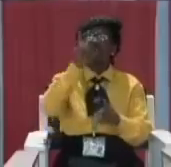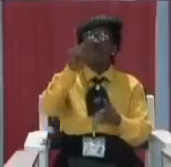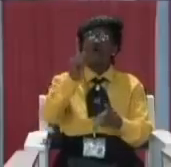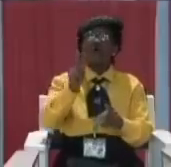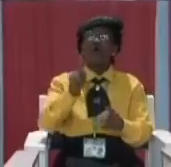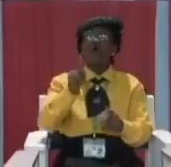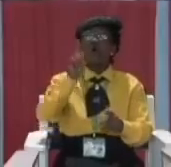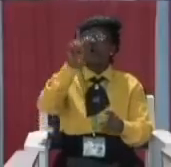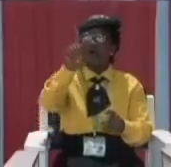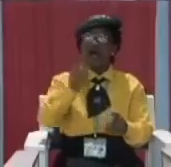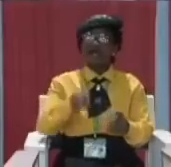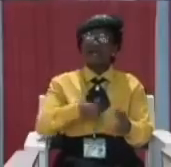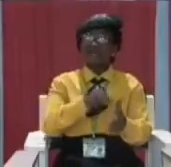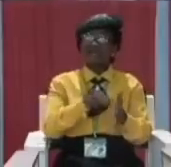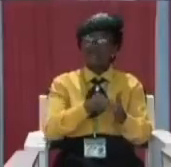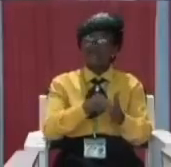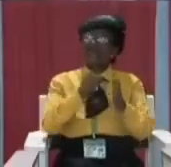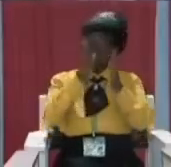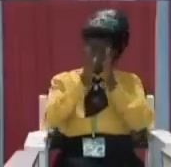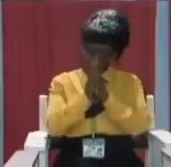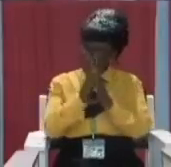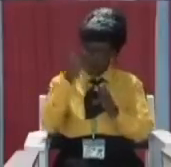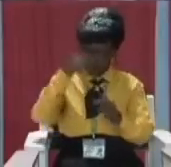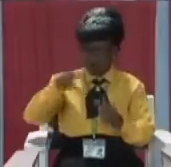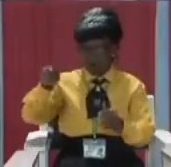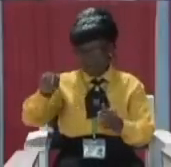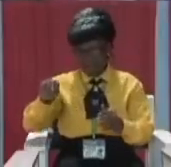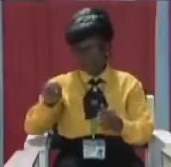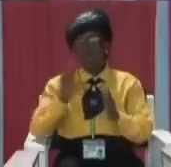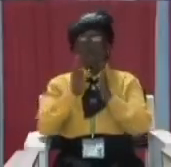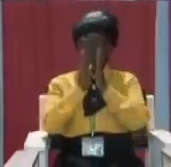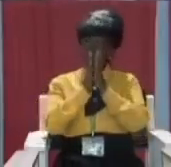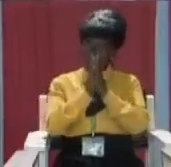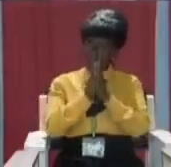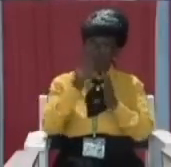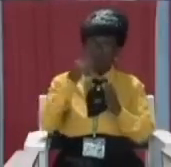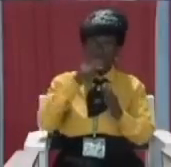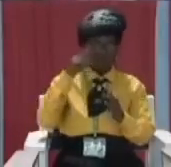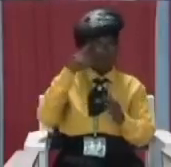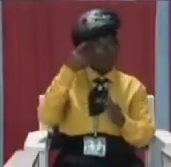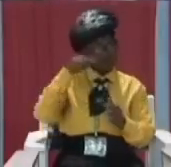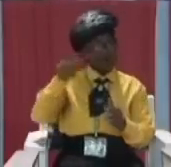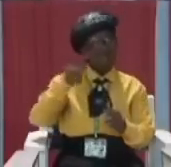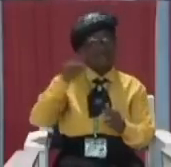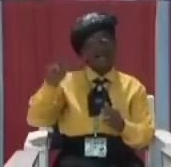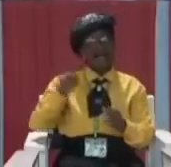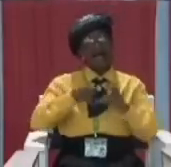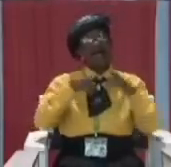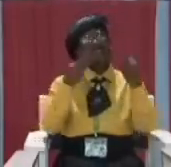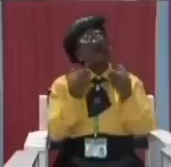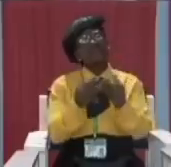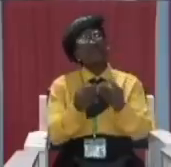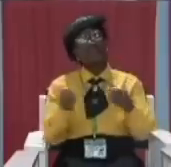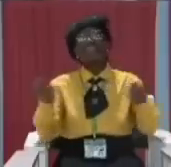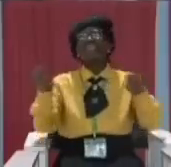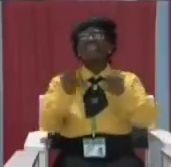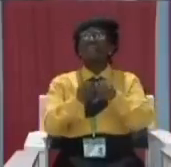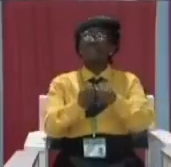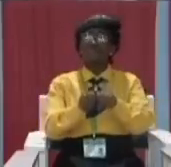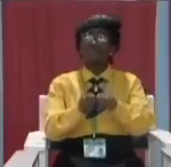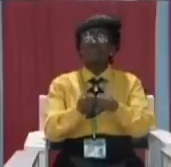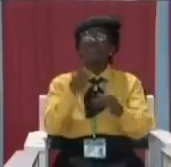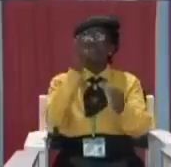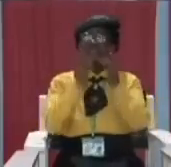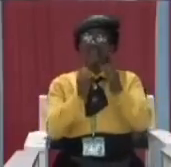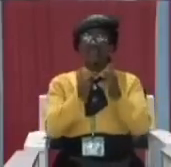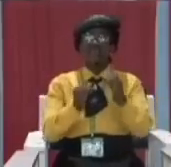for them, pray for their family. Even if all you are going to say is, God, have mercy on my pastor